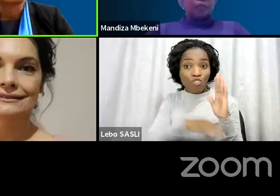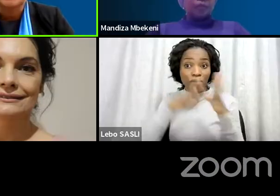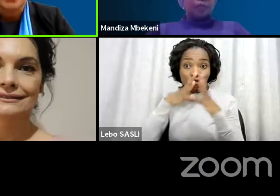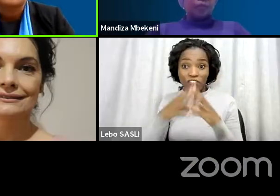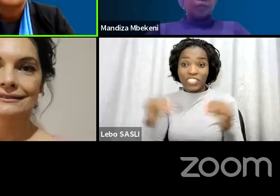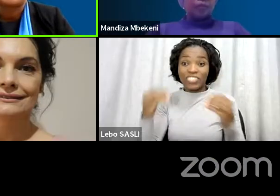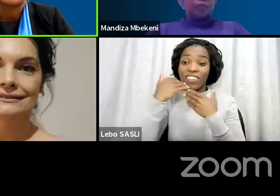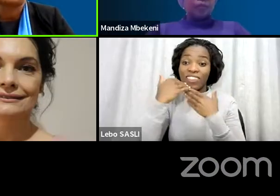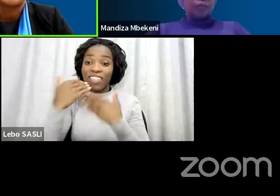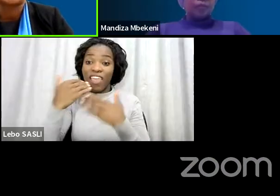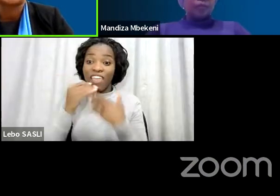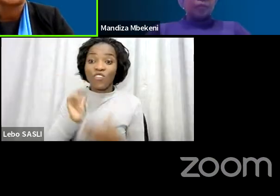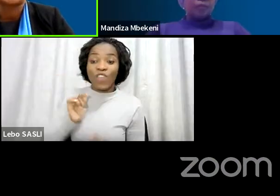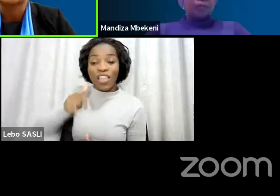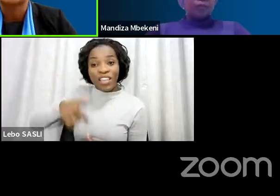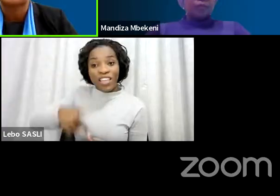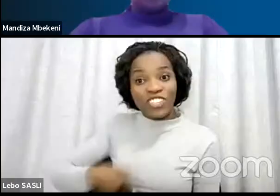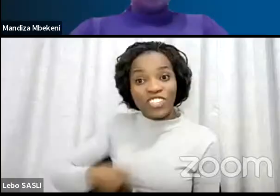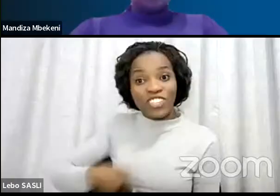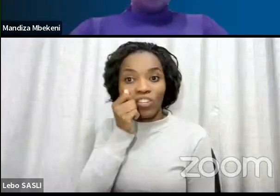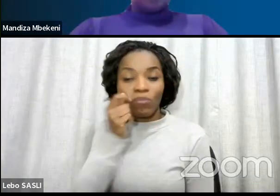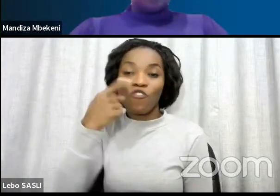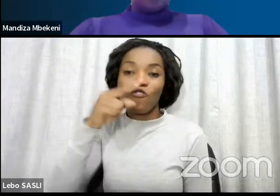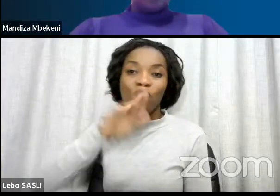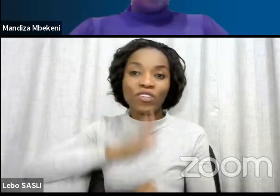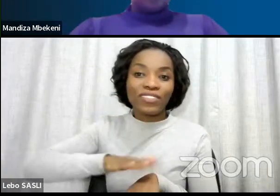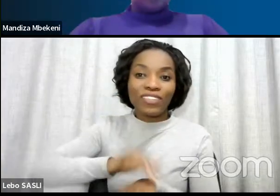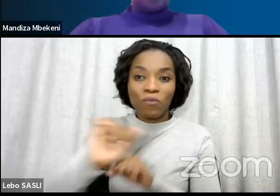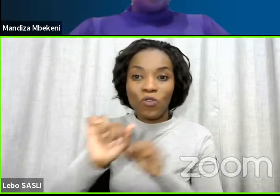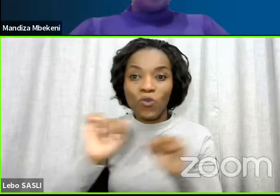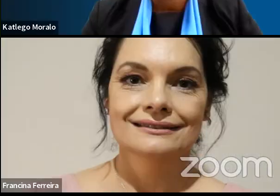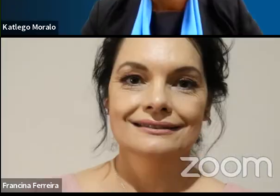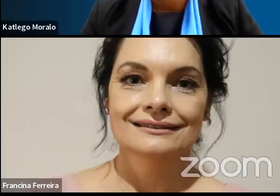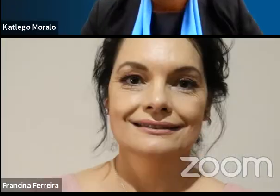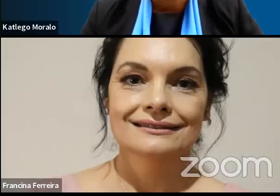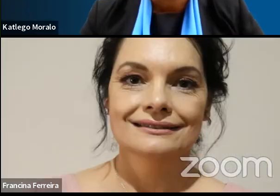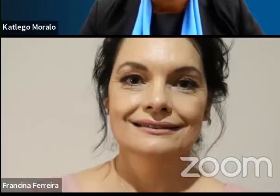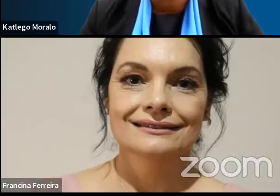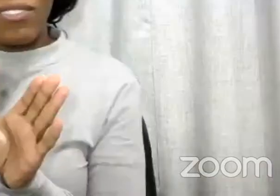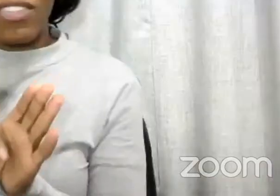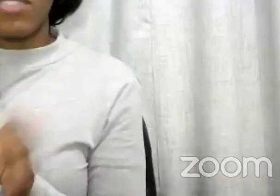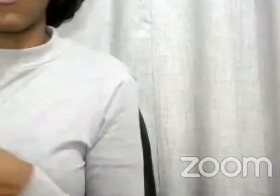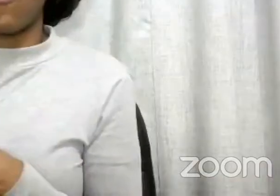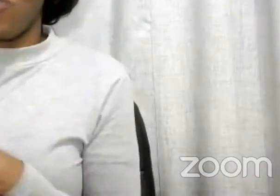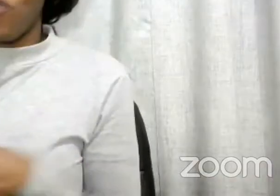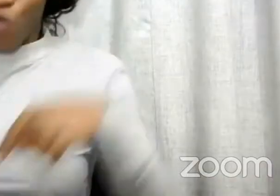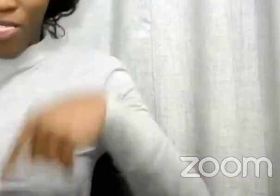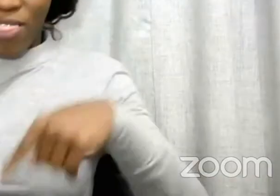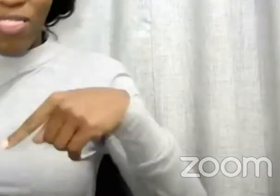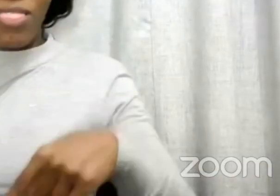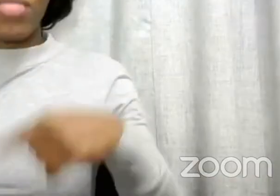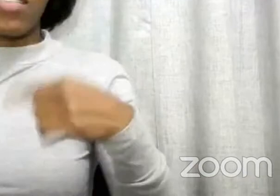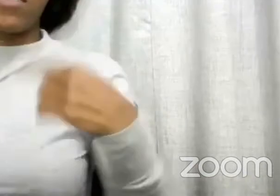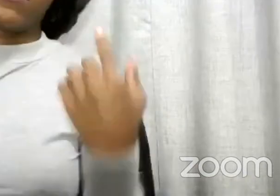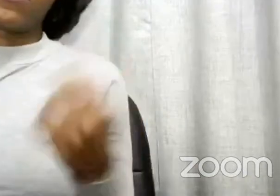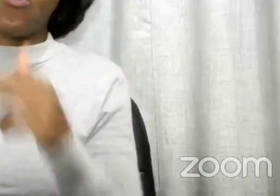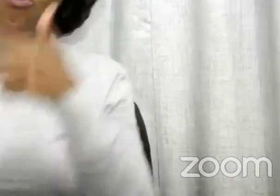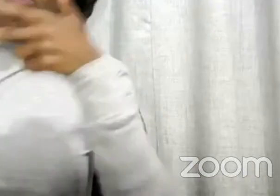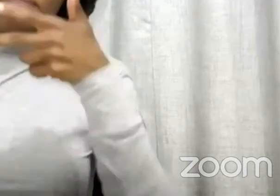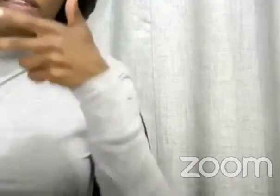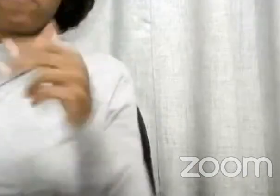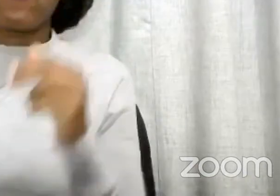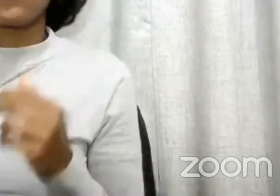gentlemen, for your time and participation in this SMME Traders' Rights webinar. We hope that the information shared today has been